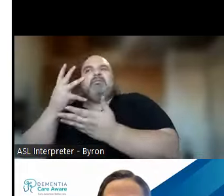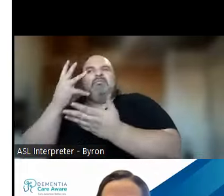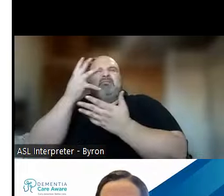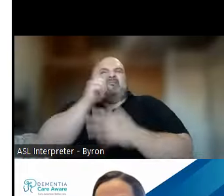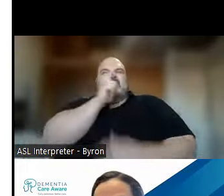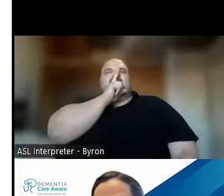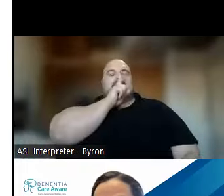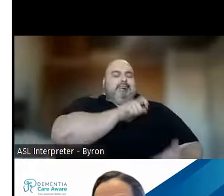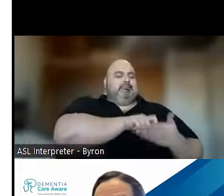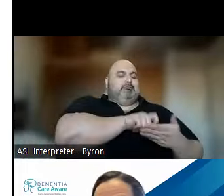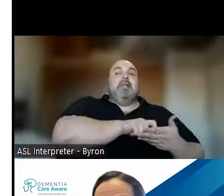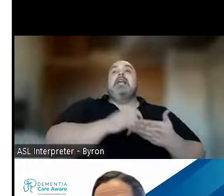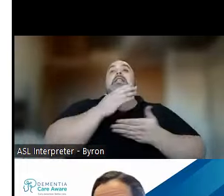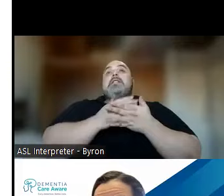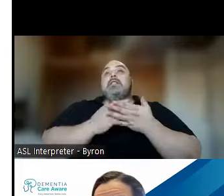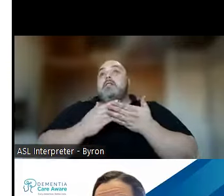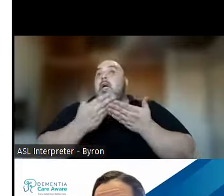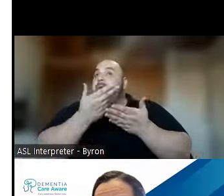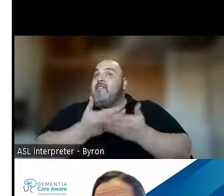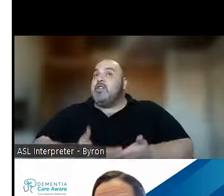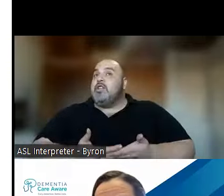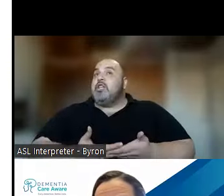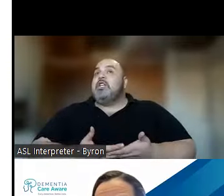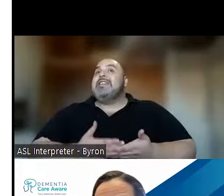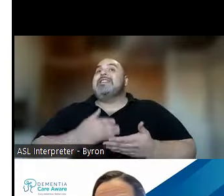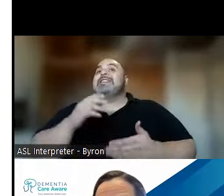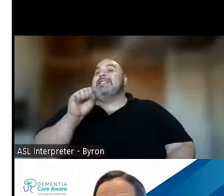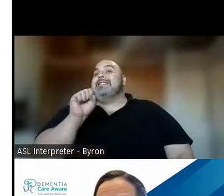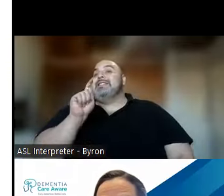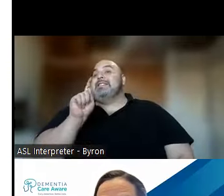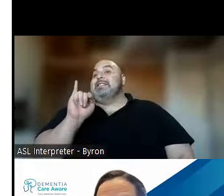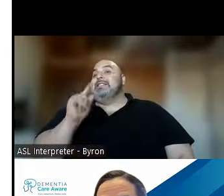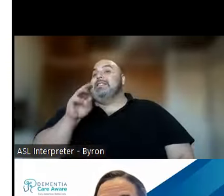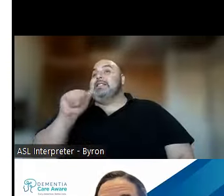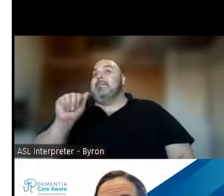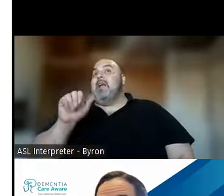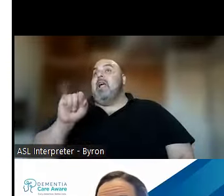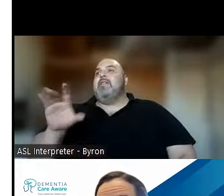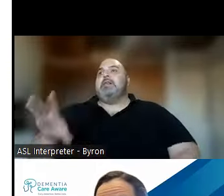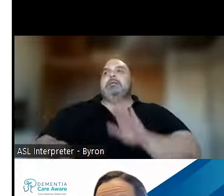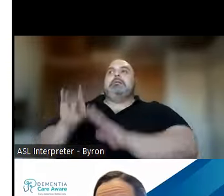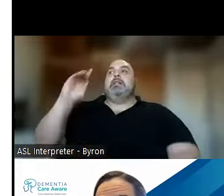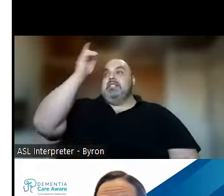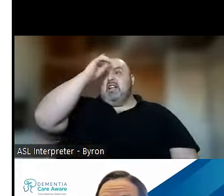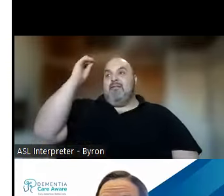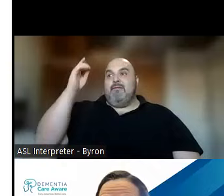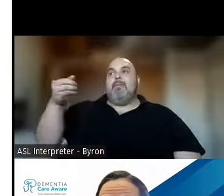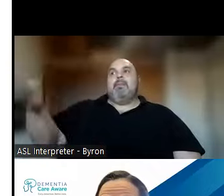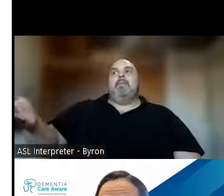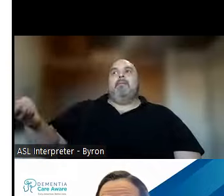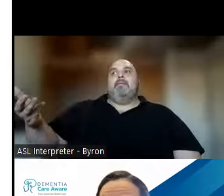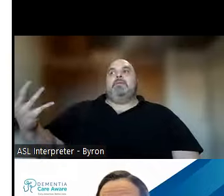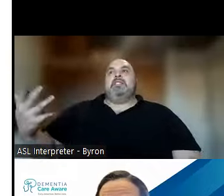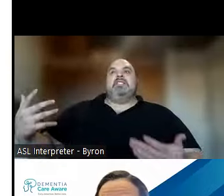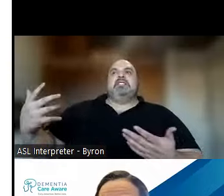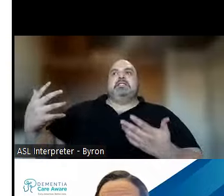some evidence to suggest that that has to do with some of the stigma around a dementia diagnosis and nihilism around what we're going to do about